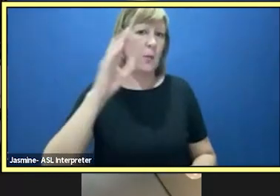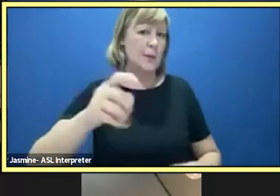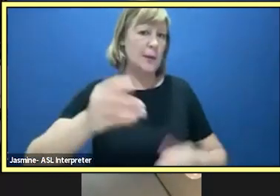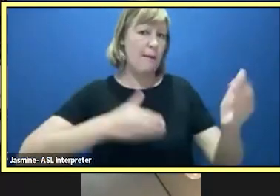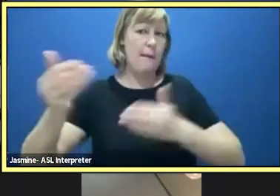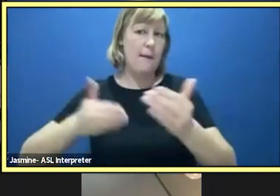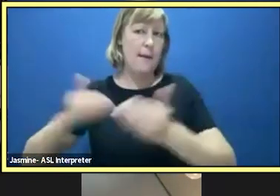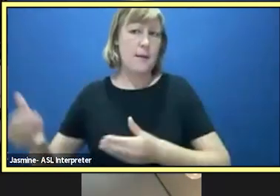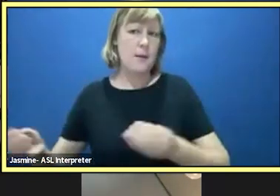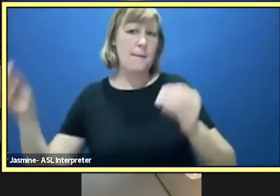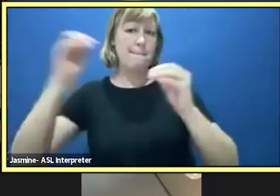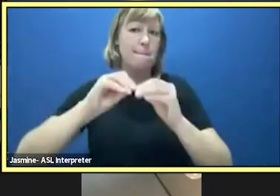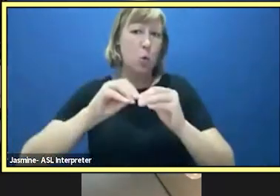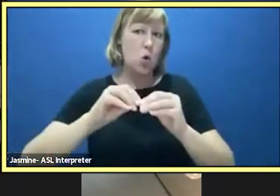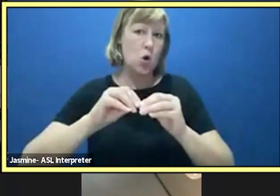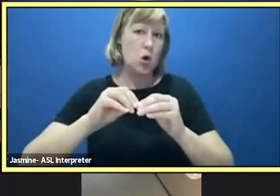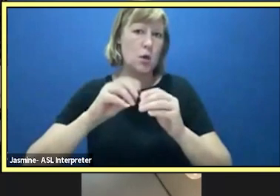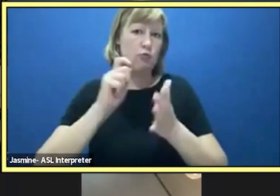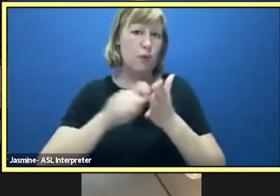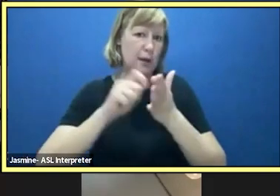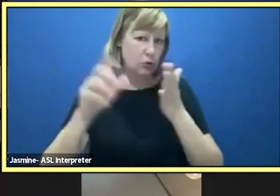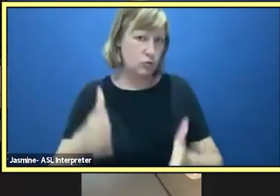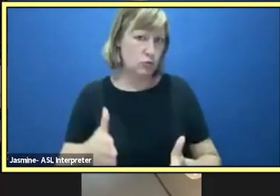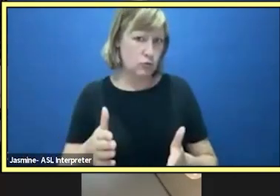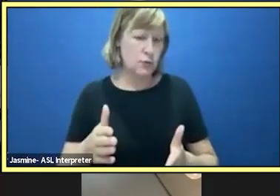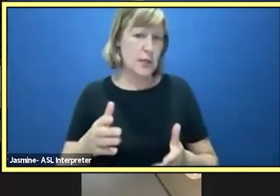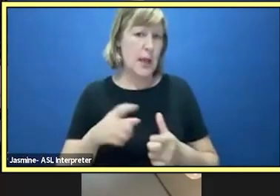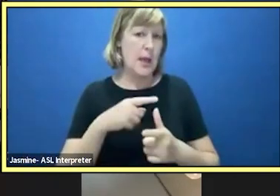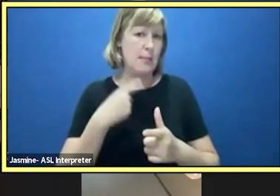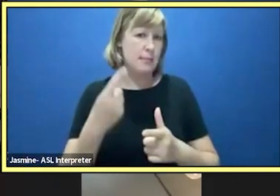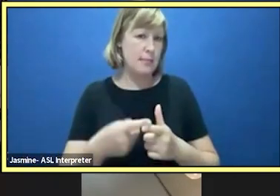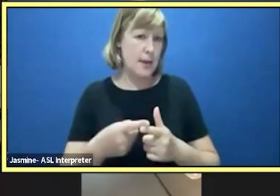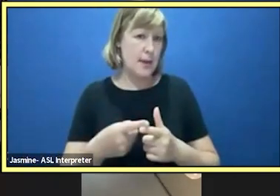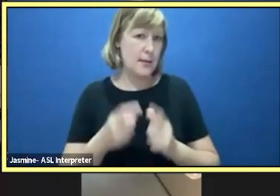worker? Not exactly. So let me clarify a little bit. So